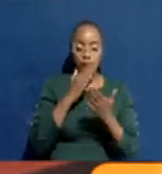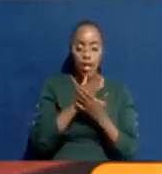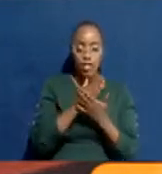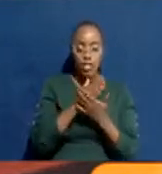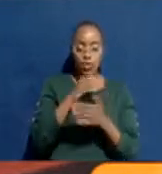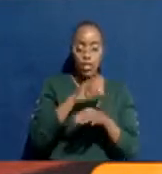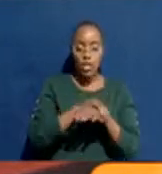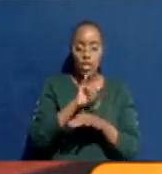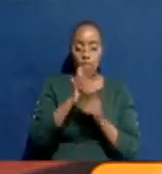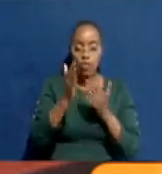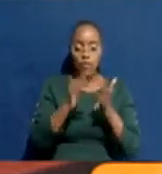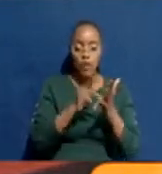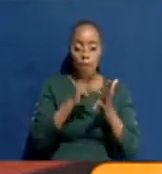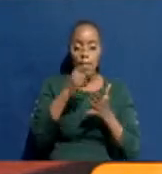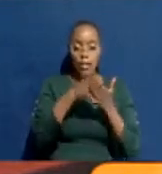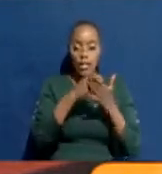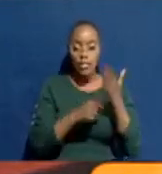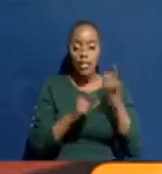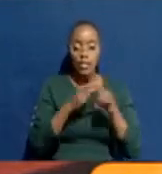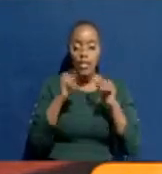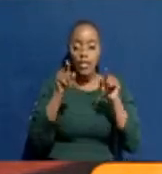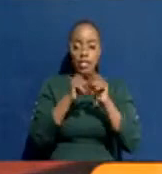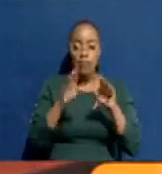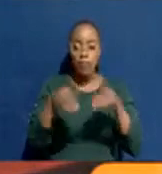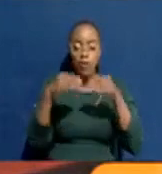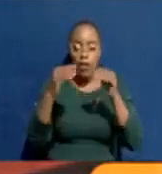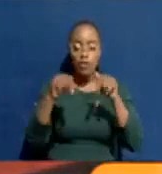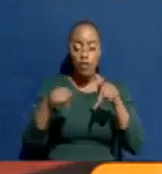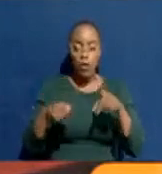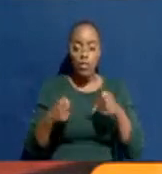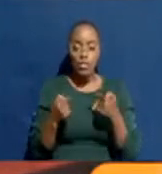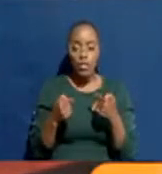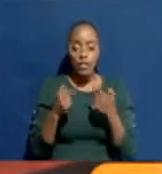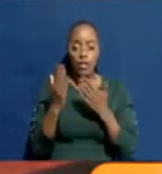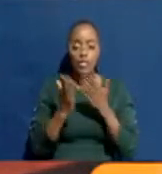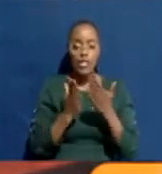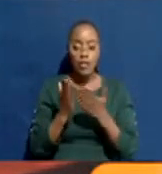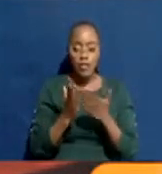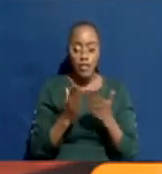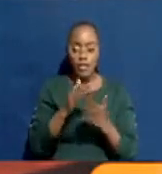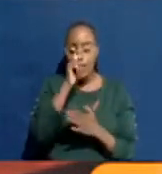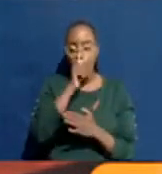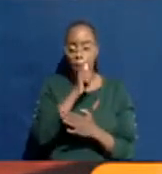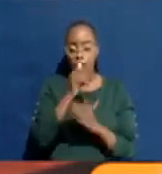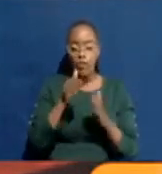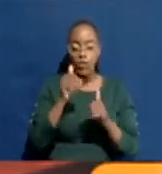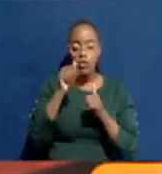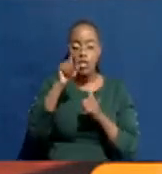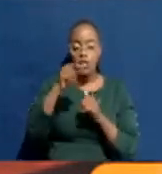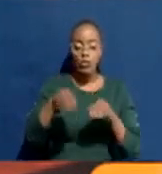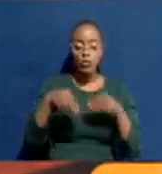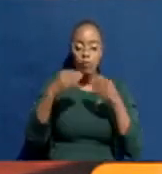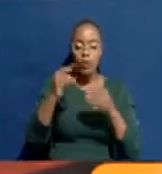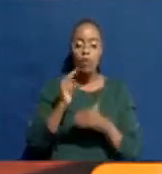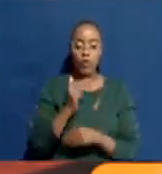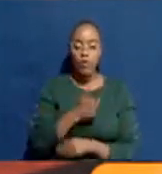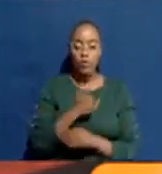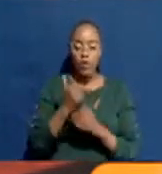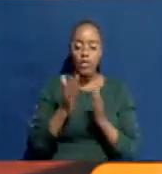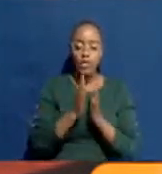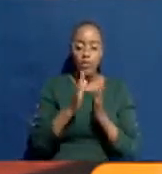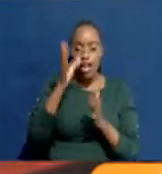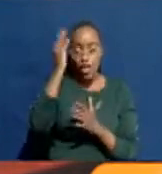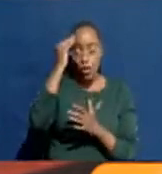We cannot pay taxes and still provide for ourselves services privately that should be provided publicly.